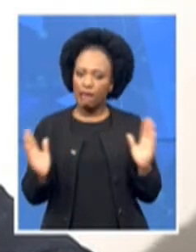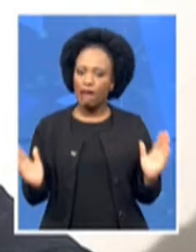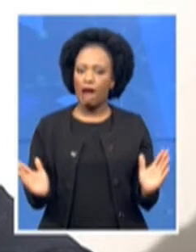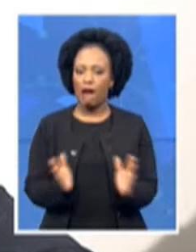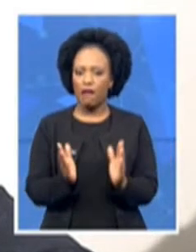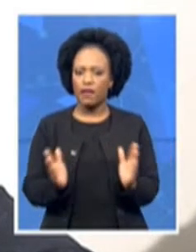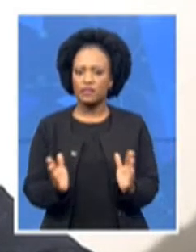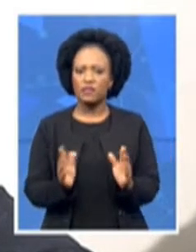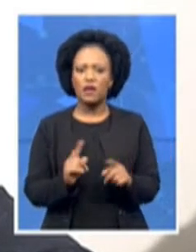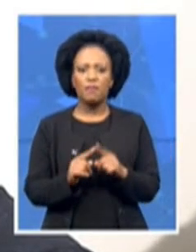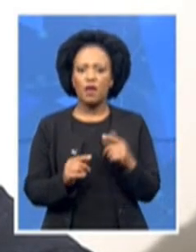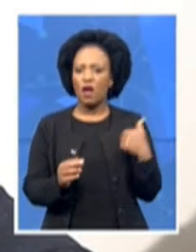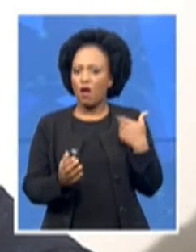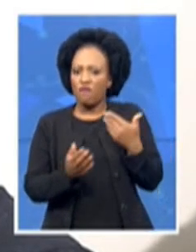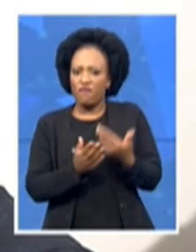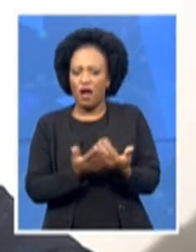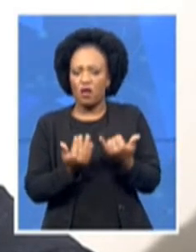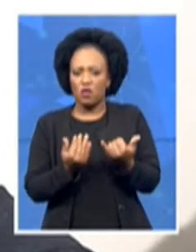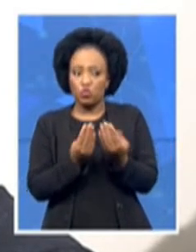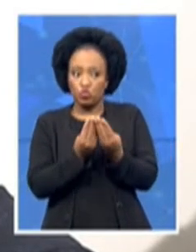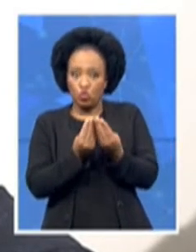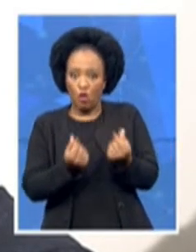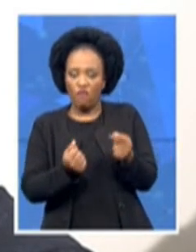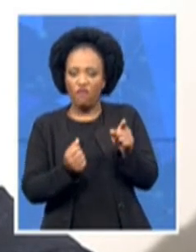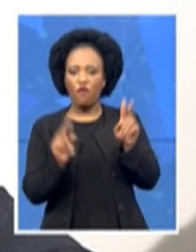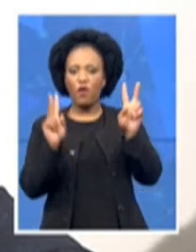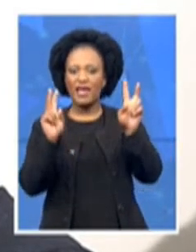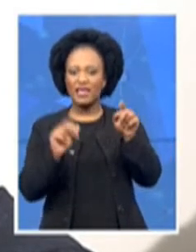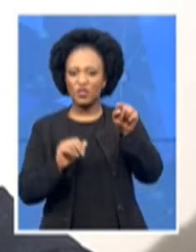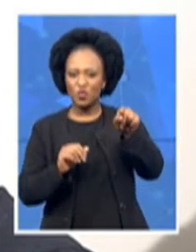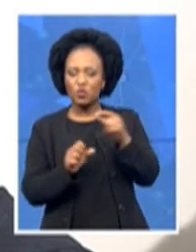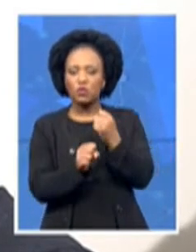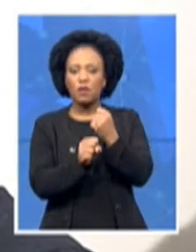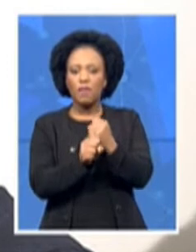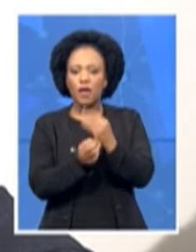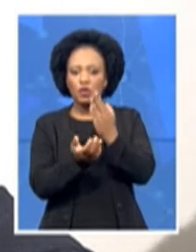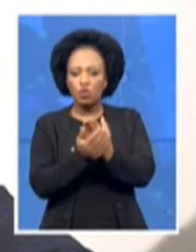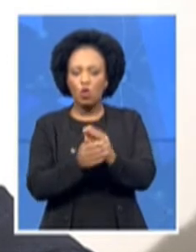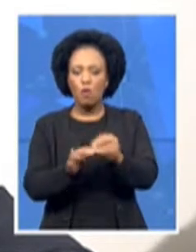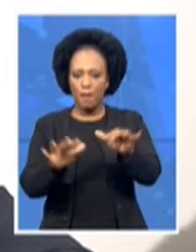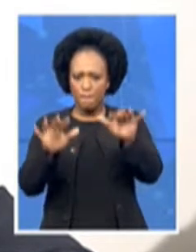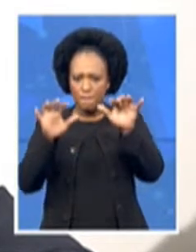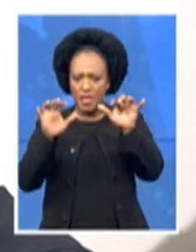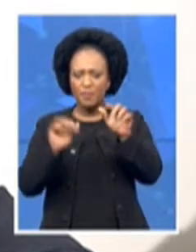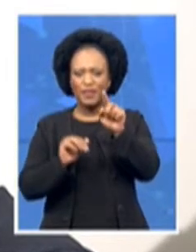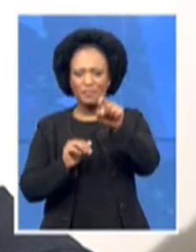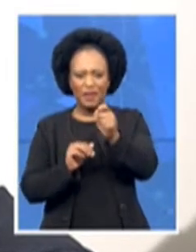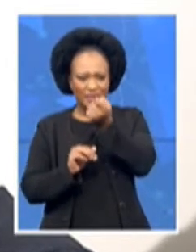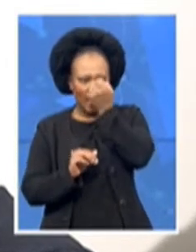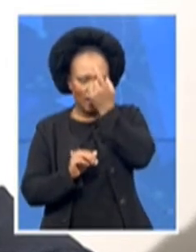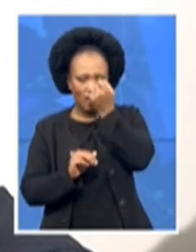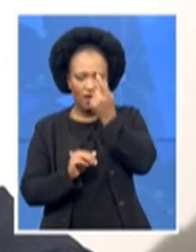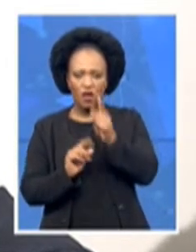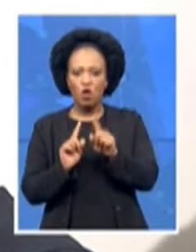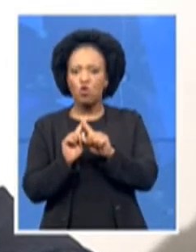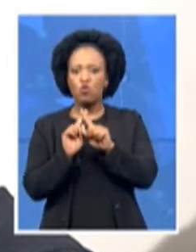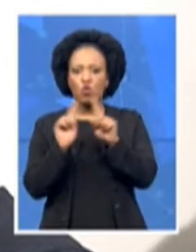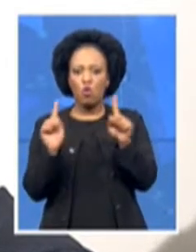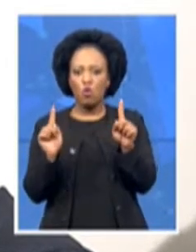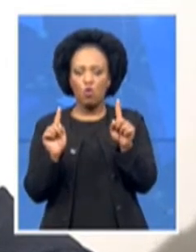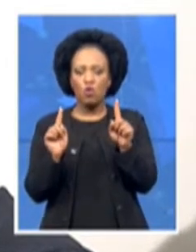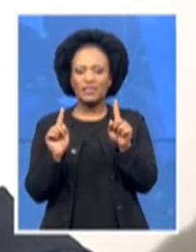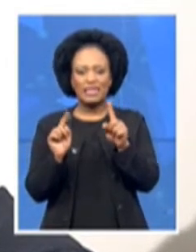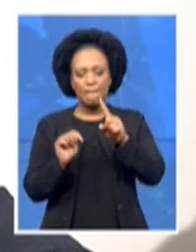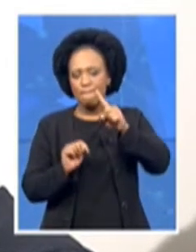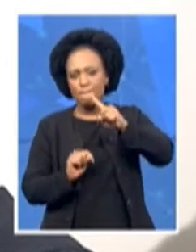this issue, making sure that people understand that it's not mandatory, even the certificate doesn't mean that you